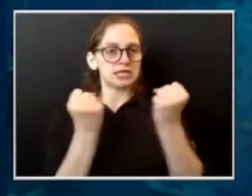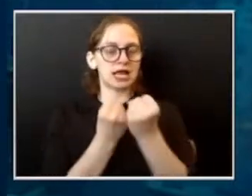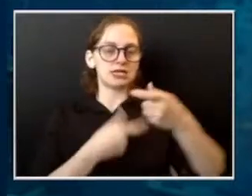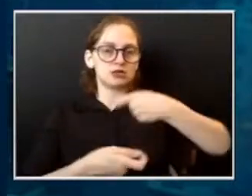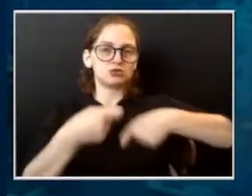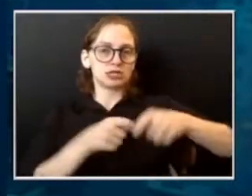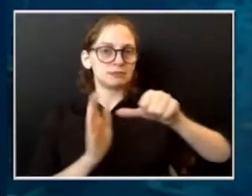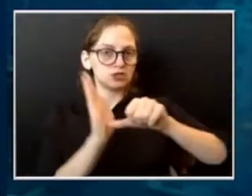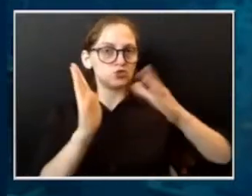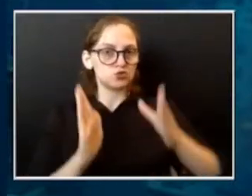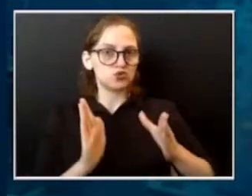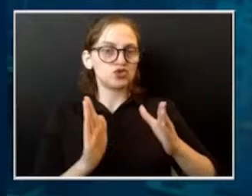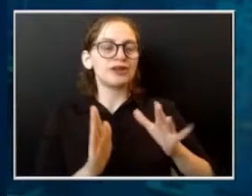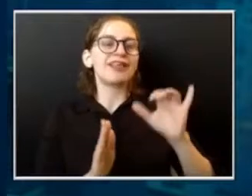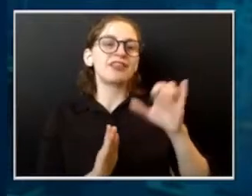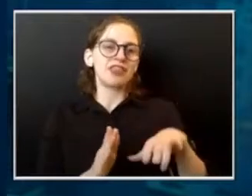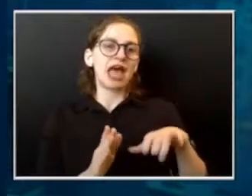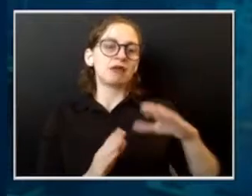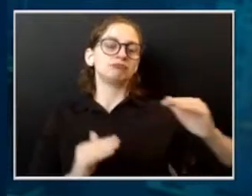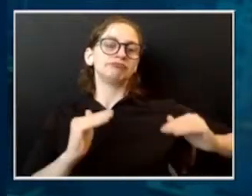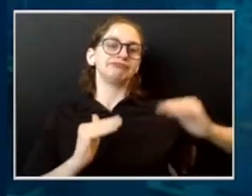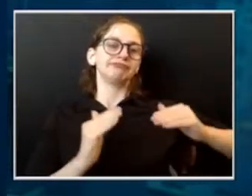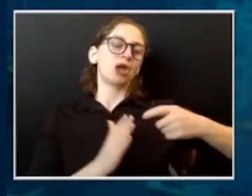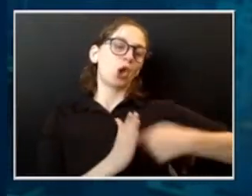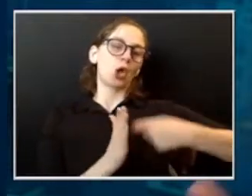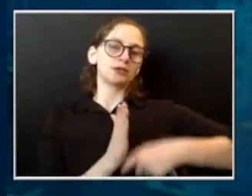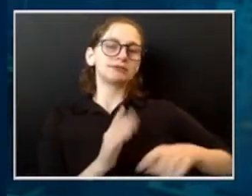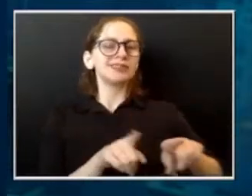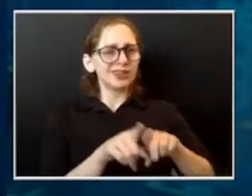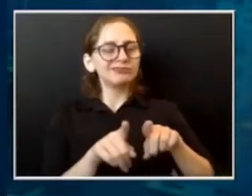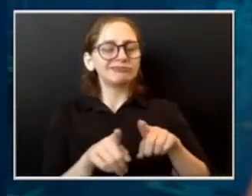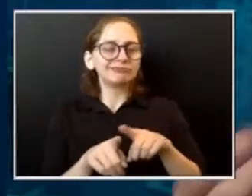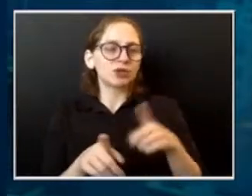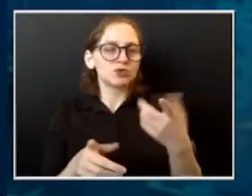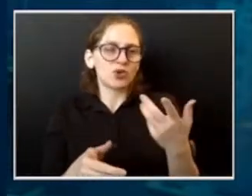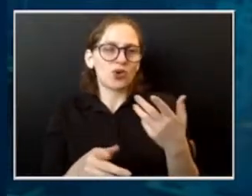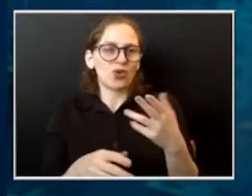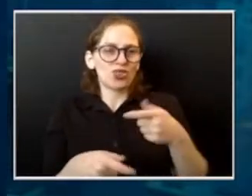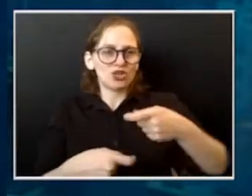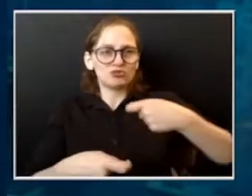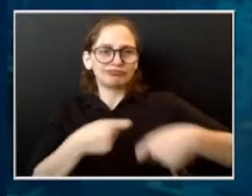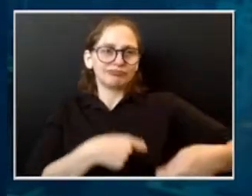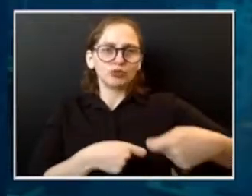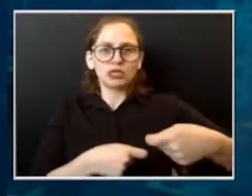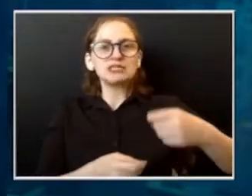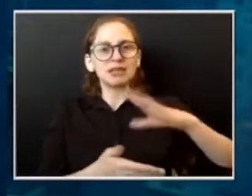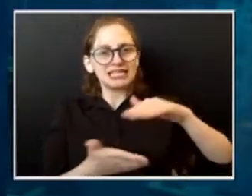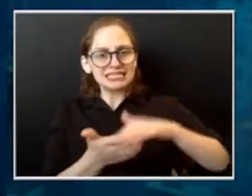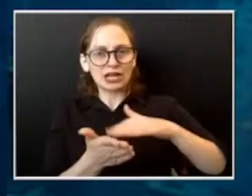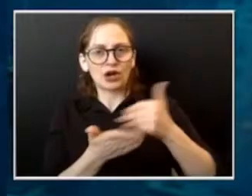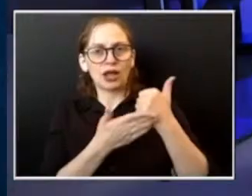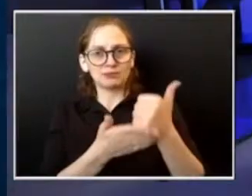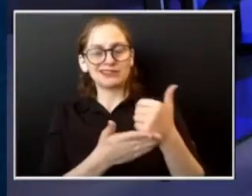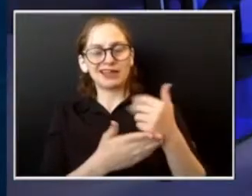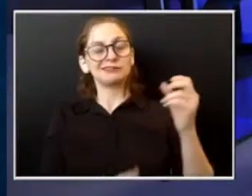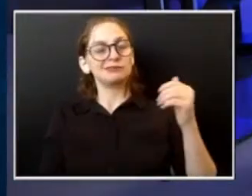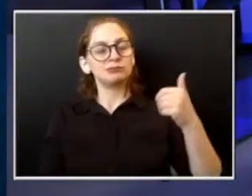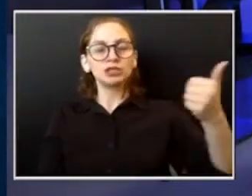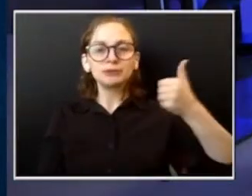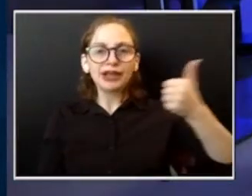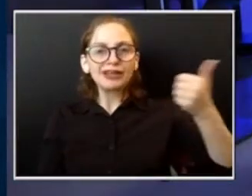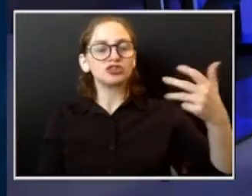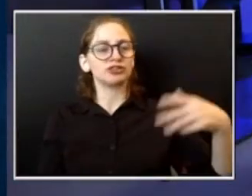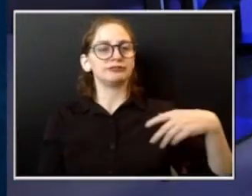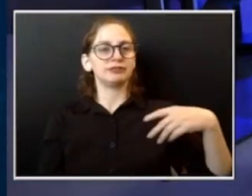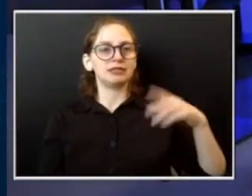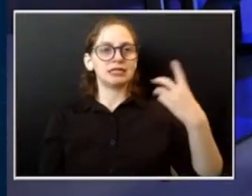the costs. And then, of course, the transplant center helps with some of those things, like transportation, lodging, things of that nature. So really,